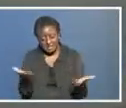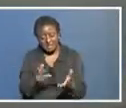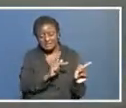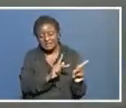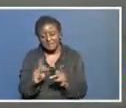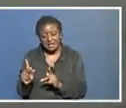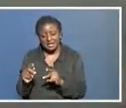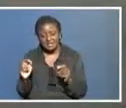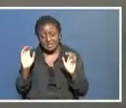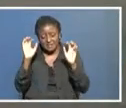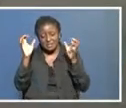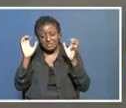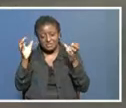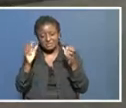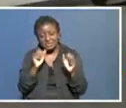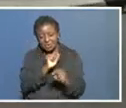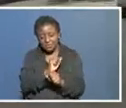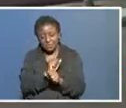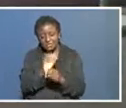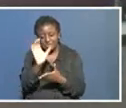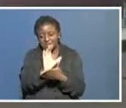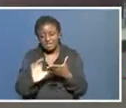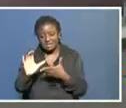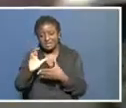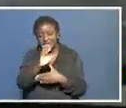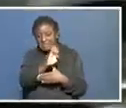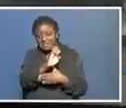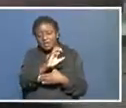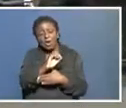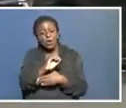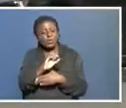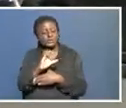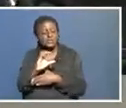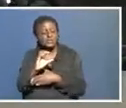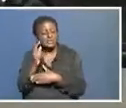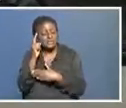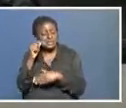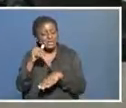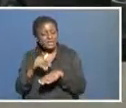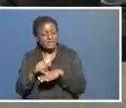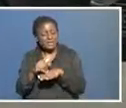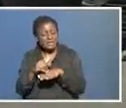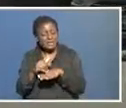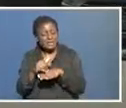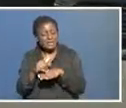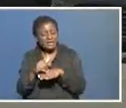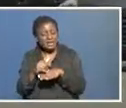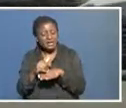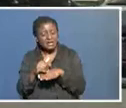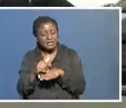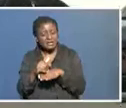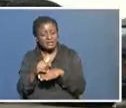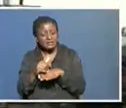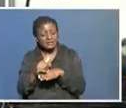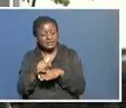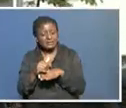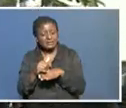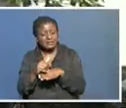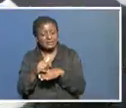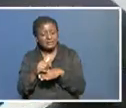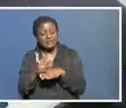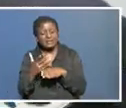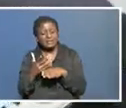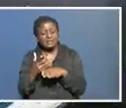Emergency Operations Center, or EOC, is looking at releasing a tight scrutiny of local